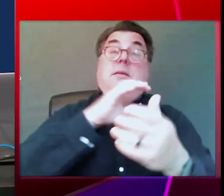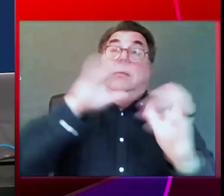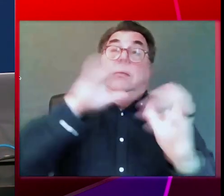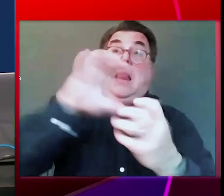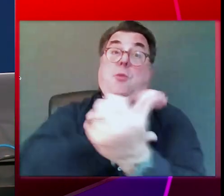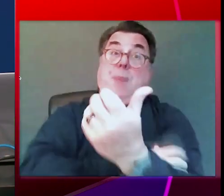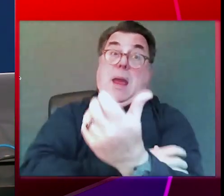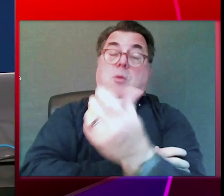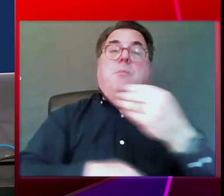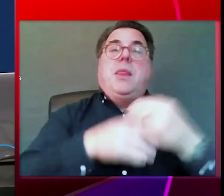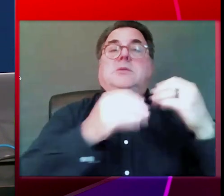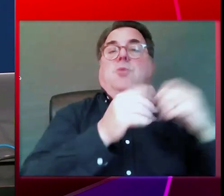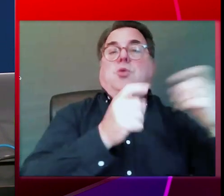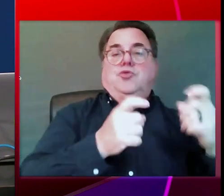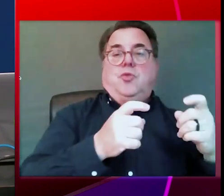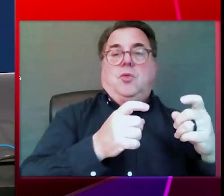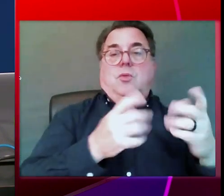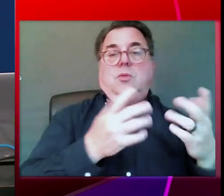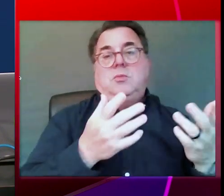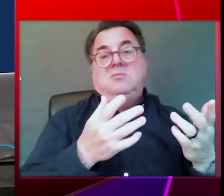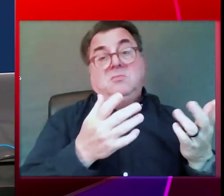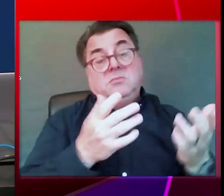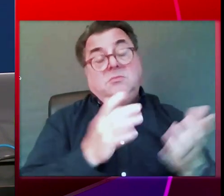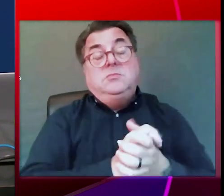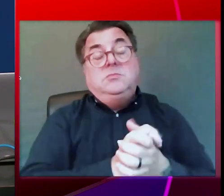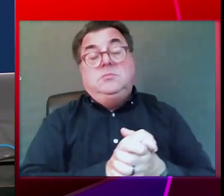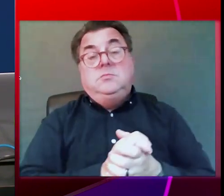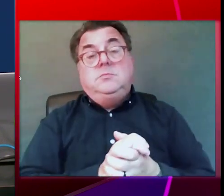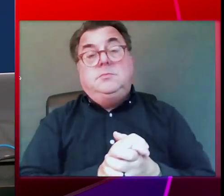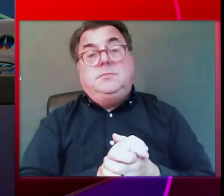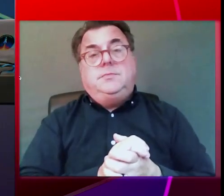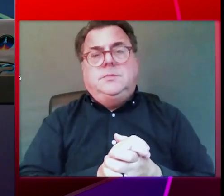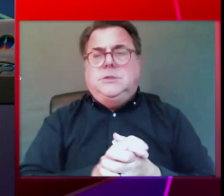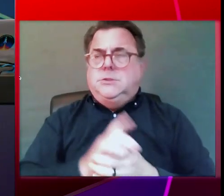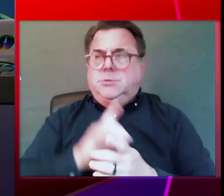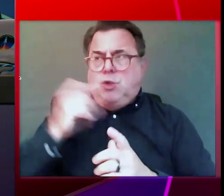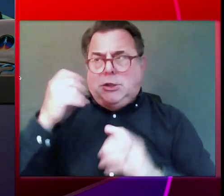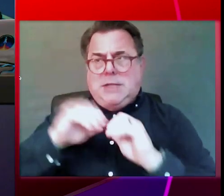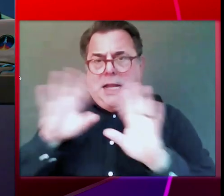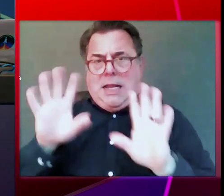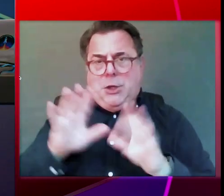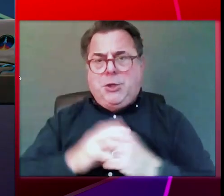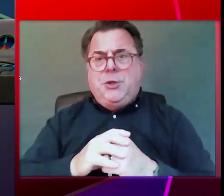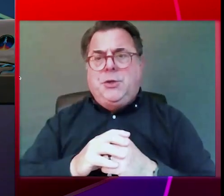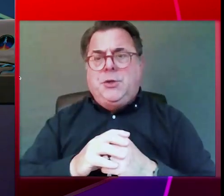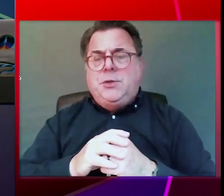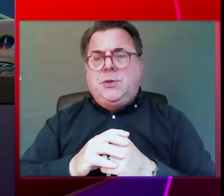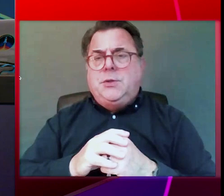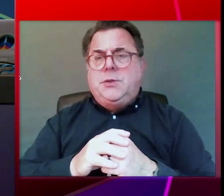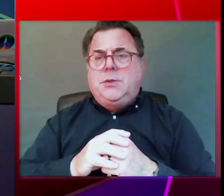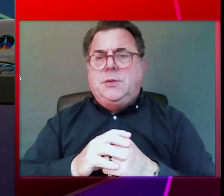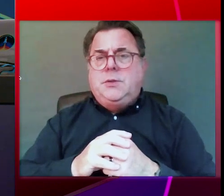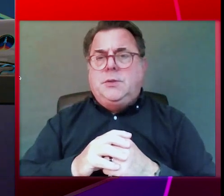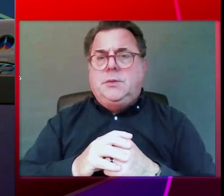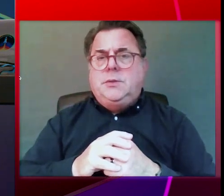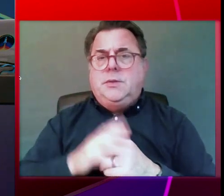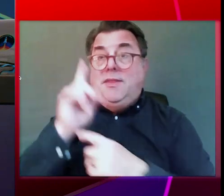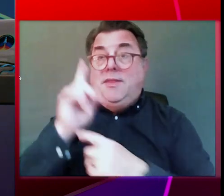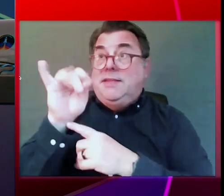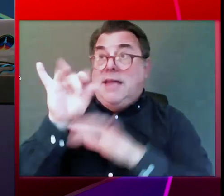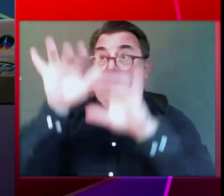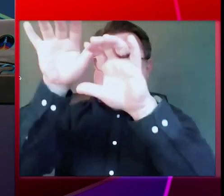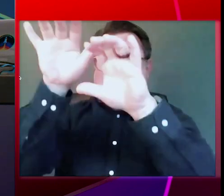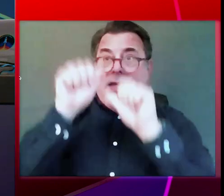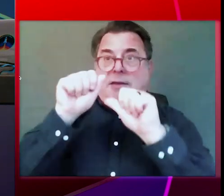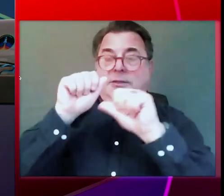with a solution like XKS. So, but just to clarify, to make sure, This doesn't mean that the data's leaving to go get encrypted